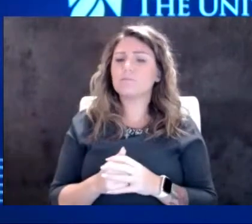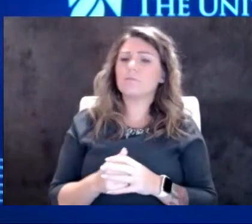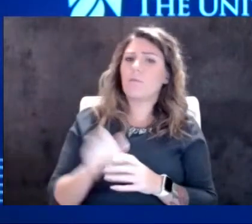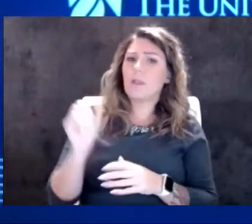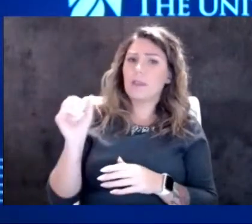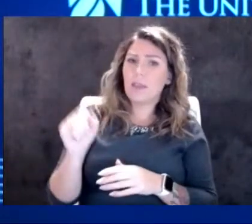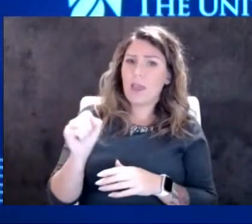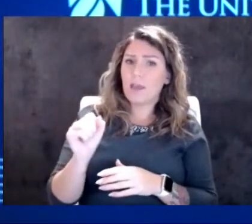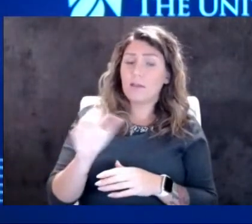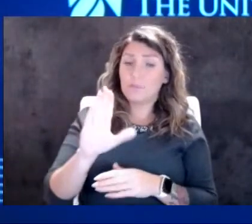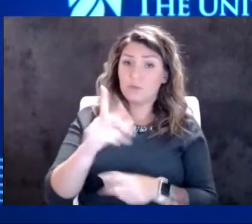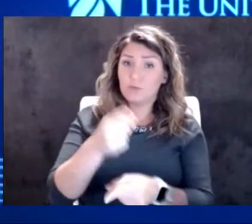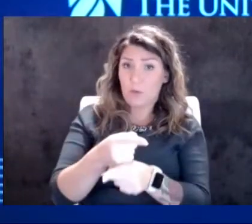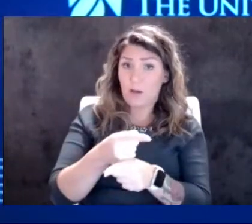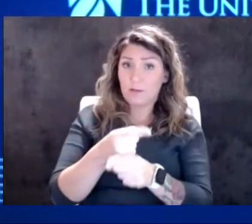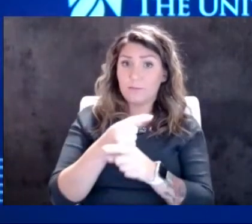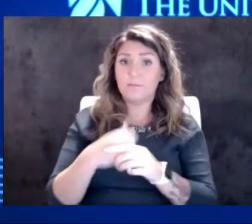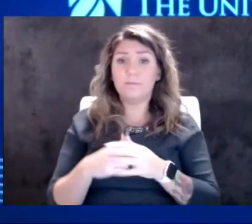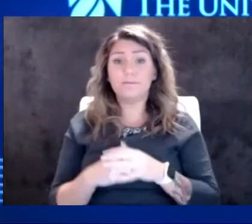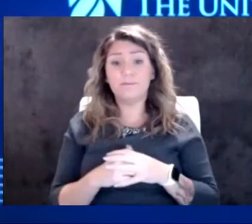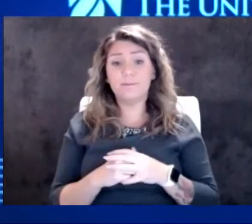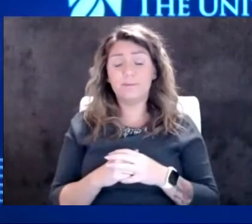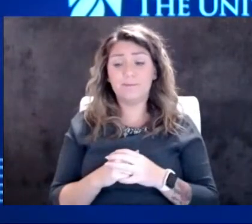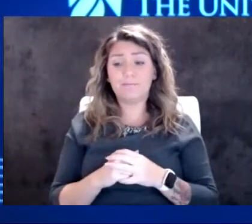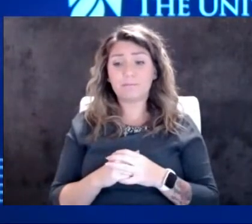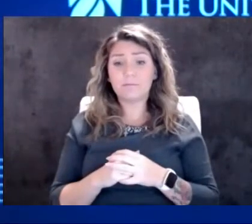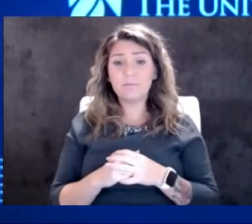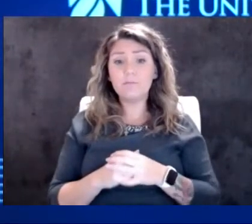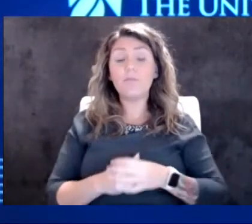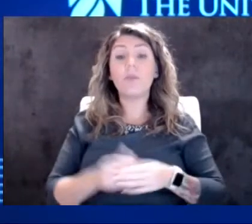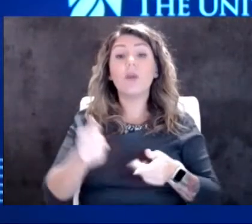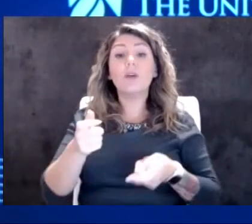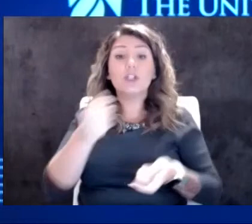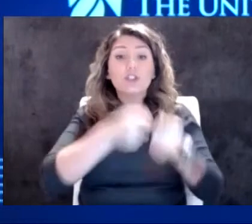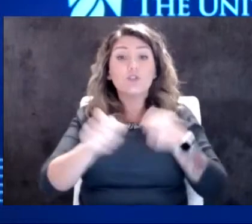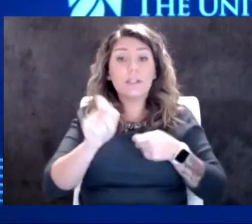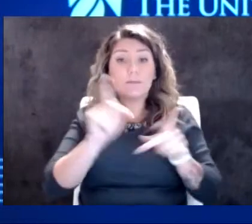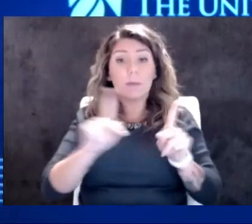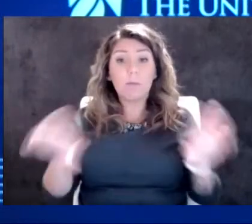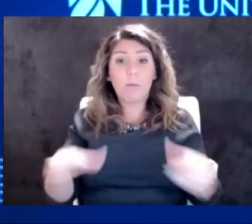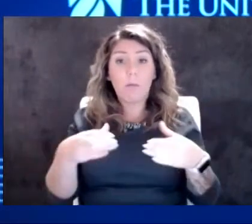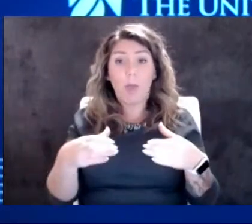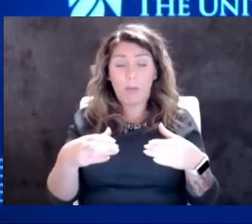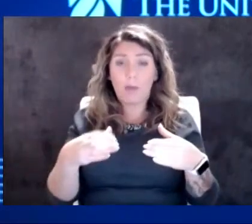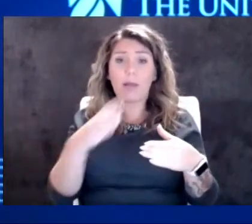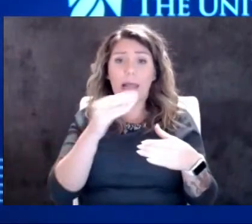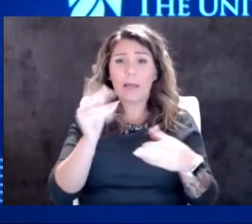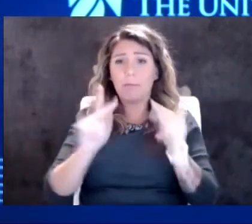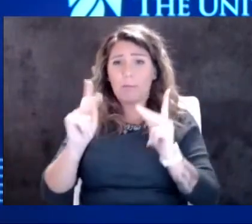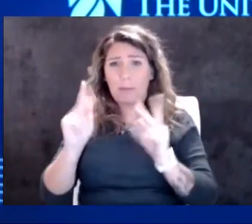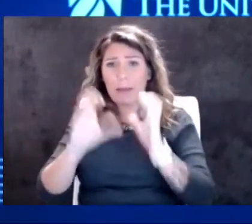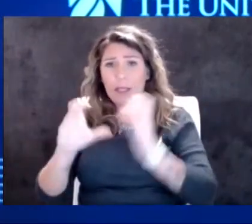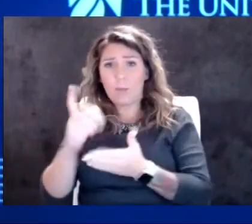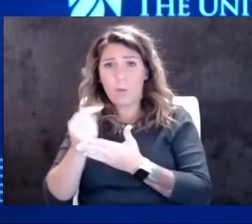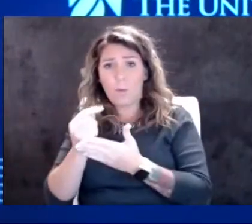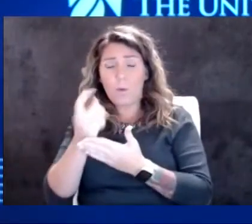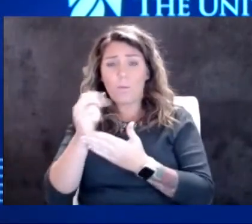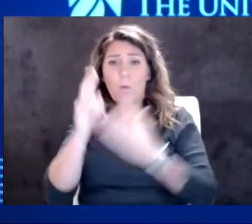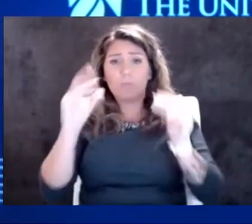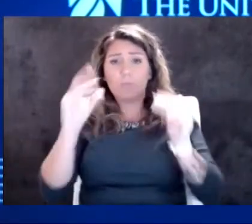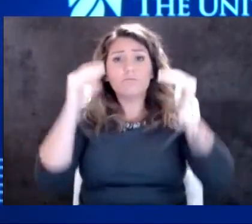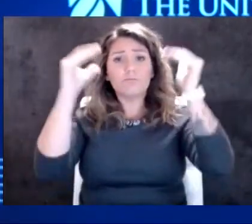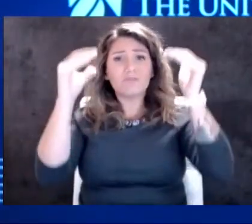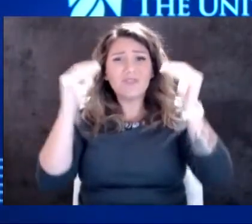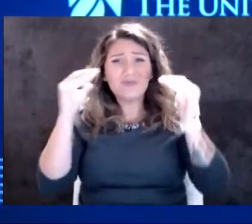you're right. The transplant population and those people with chemotherapy or other advanced rheumatologic